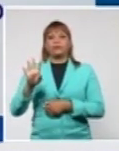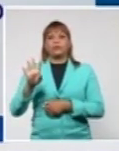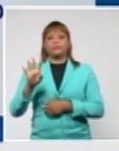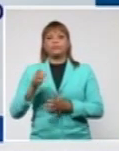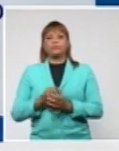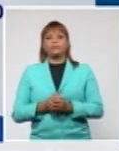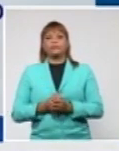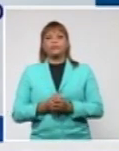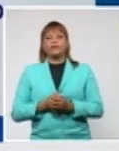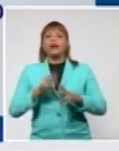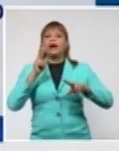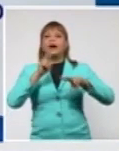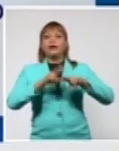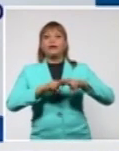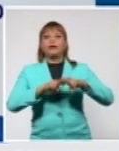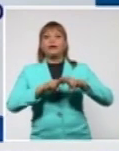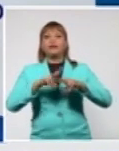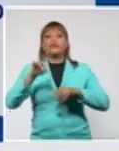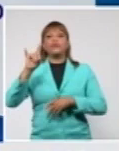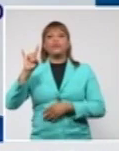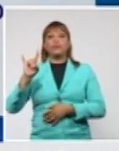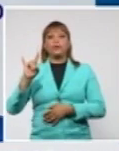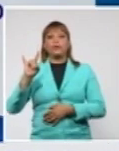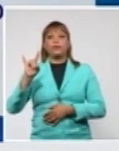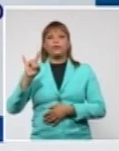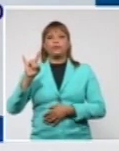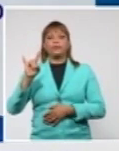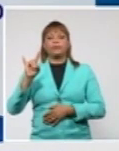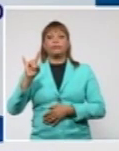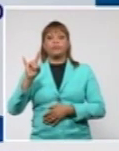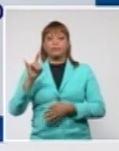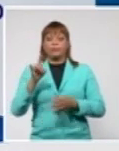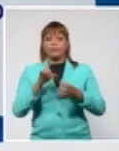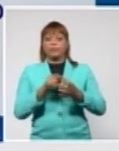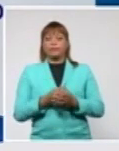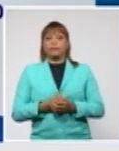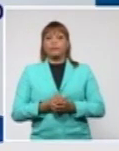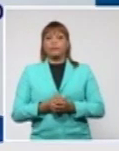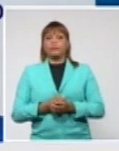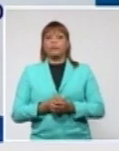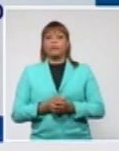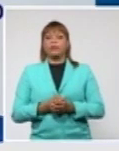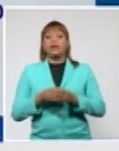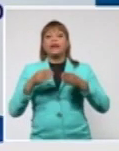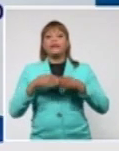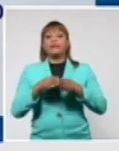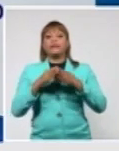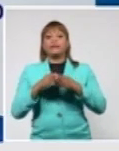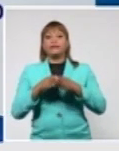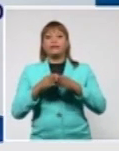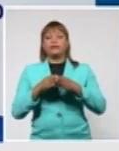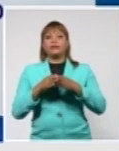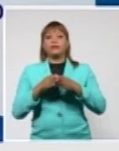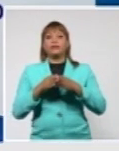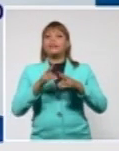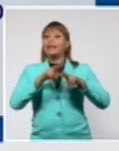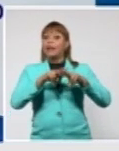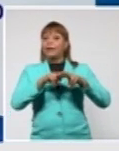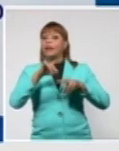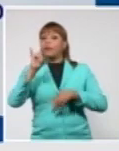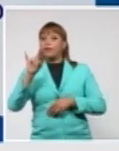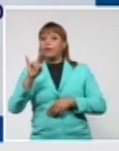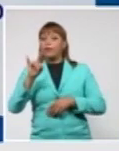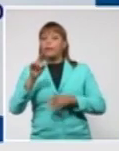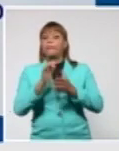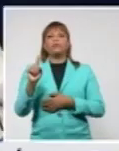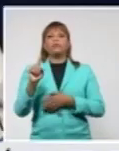imported cases belonging to Granma, 1 imported case to Santiago de Cuba, and 1 imported case to